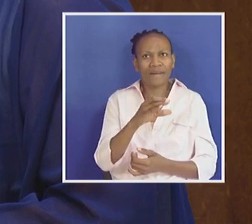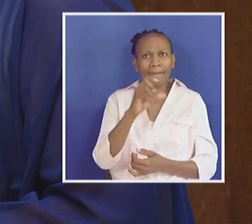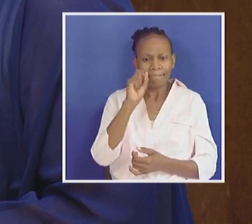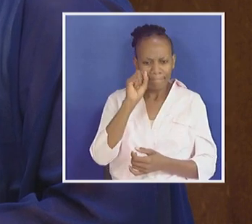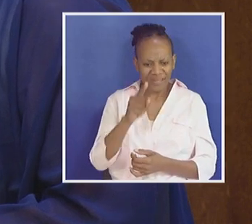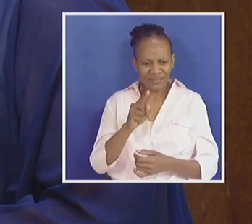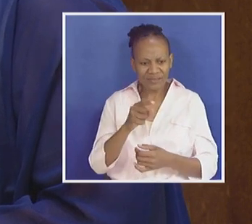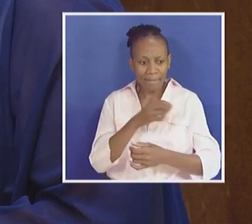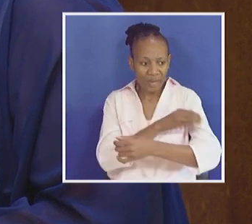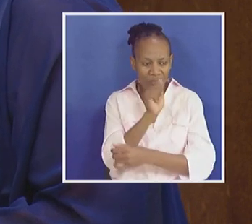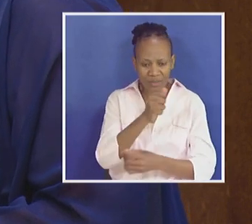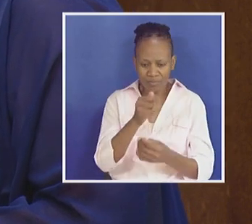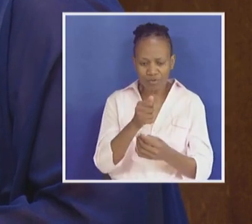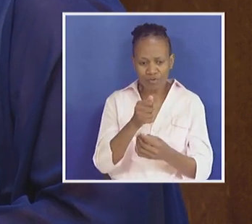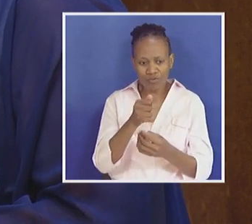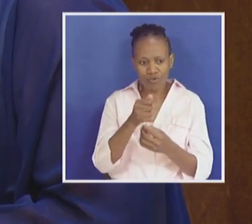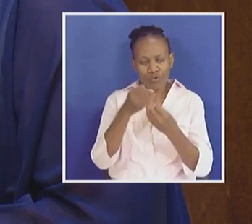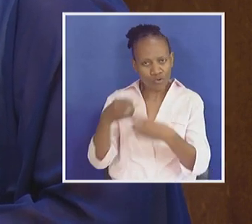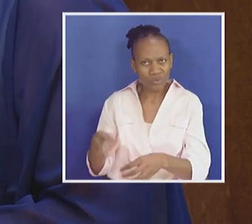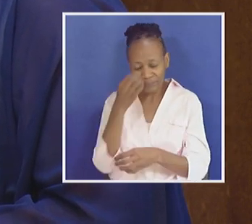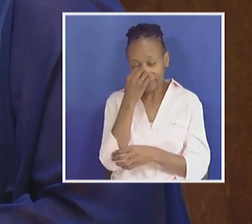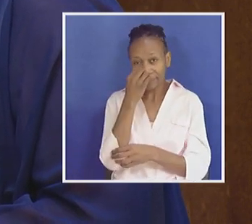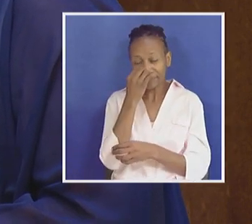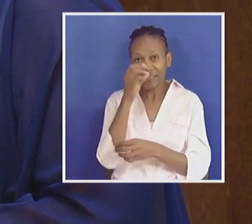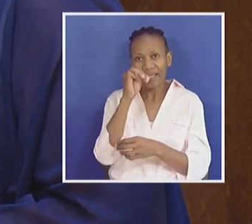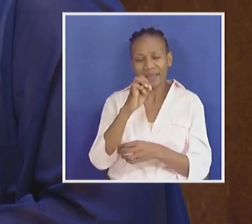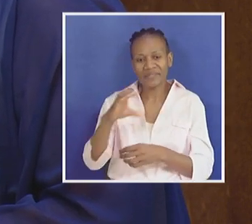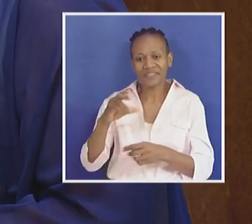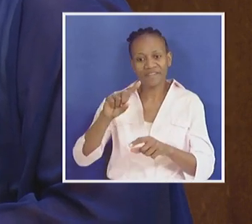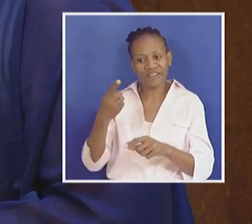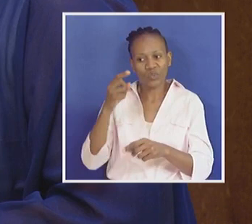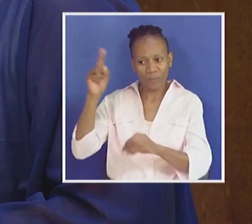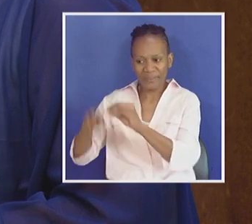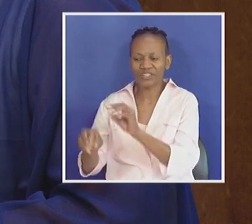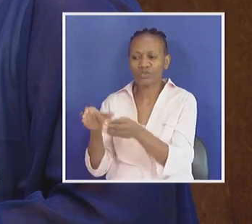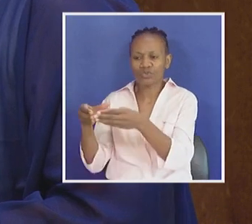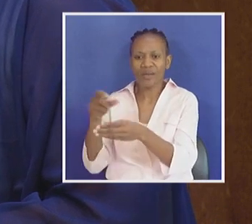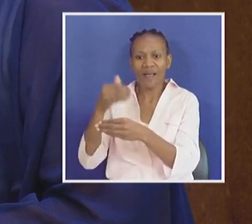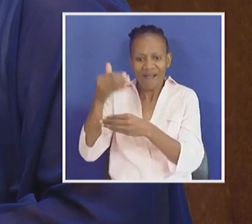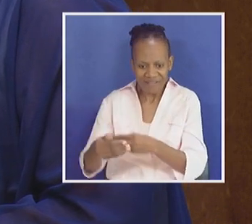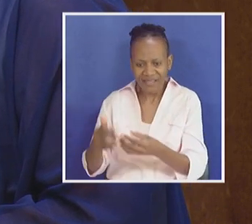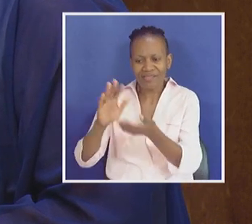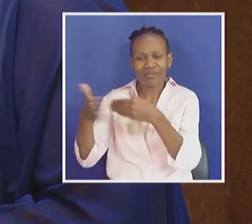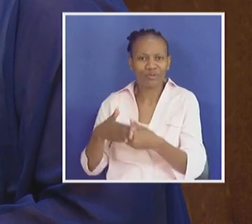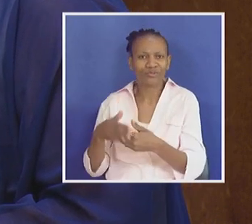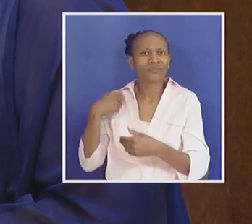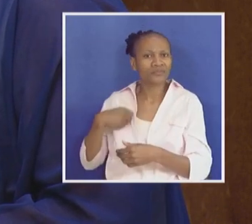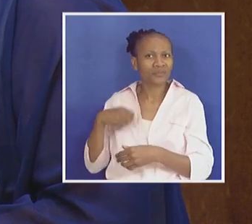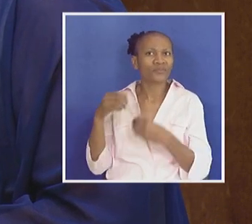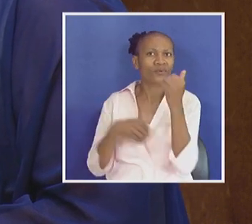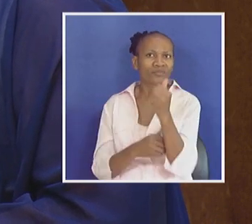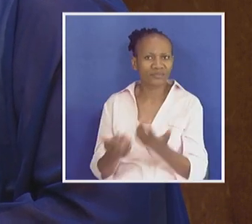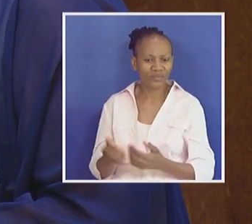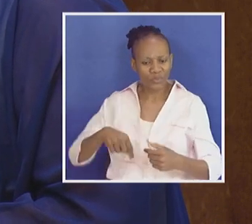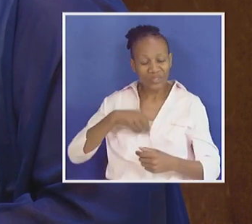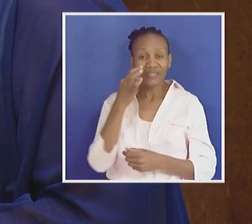power, she opted to fan the flames of chaos and then dissolve the council. We state unequivocally that our